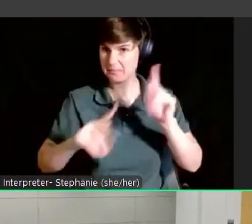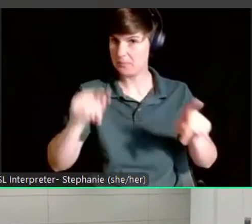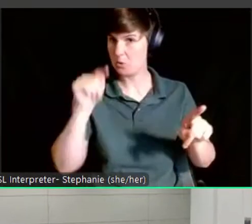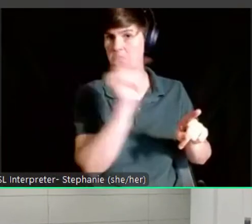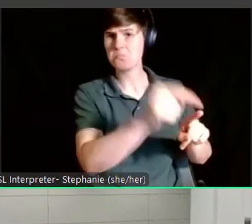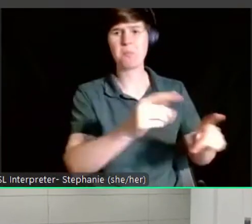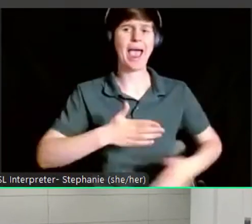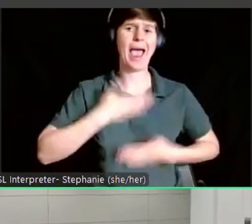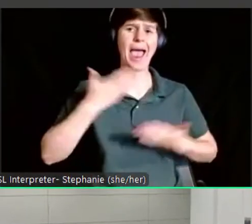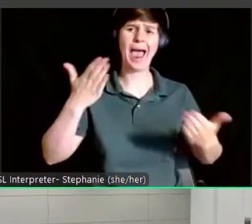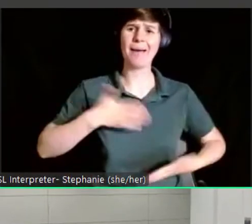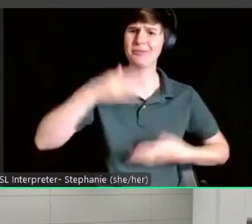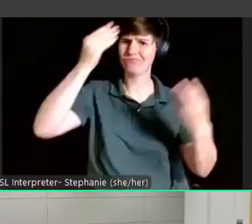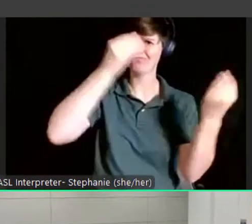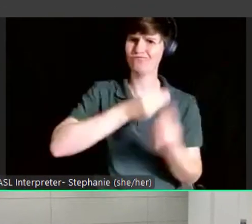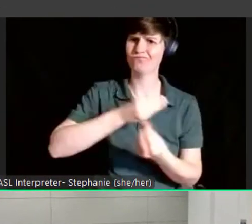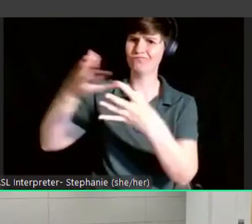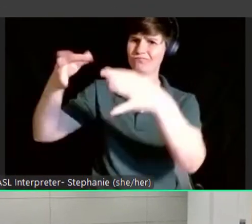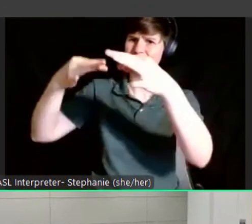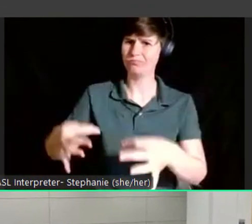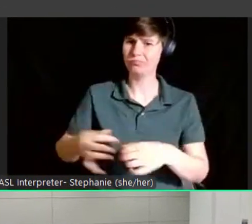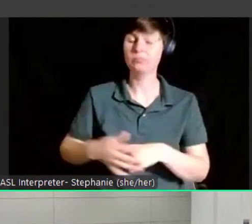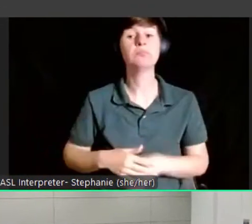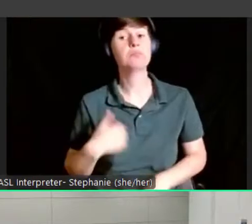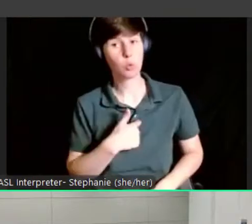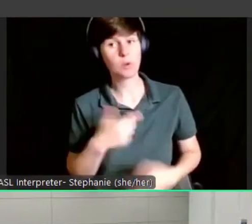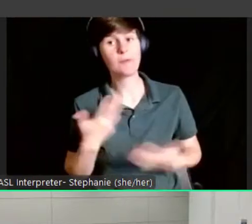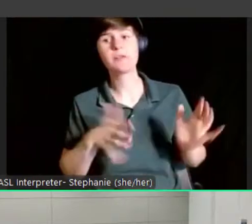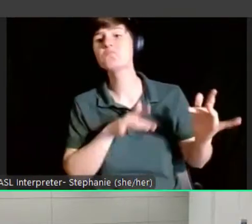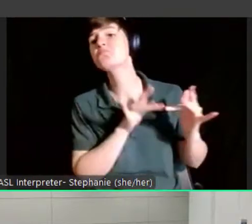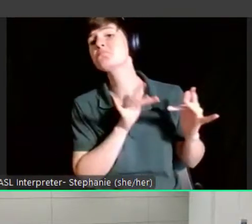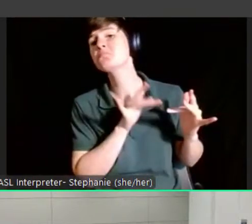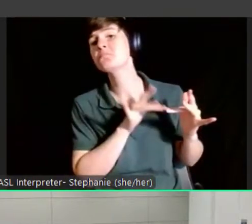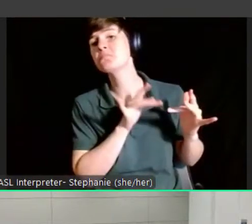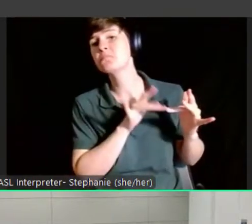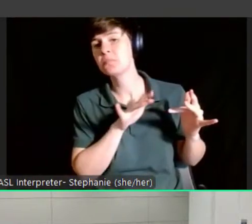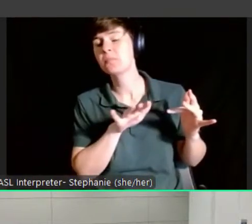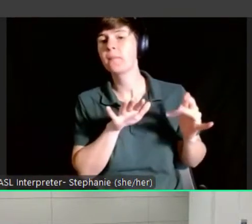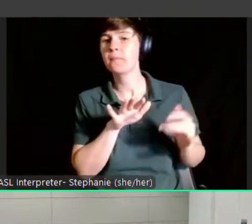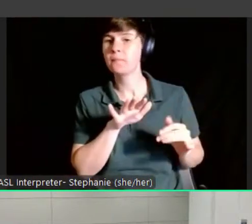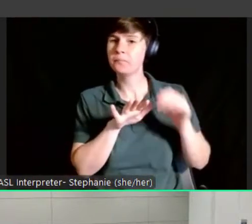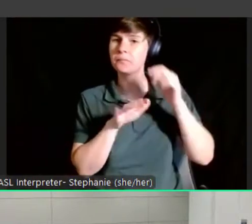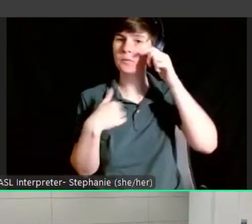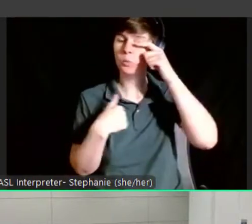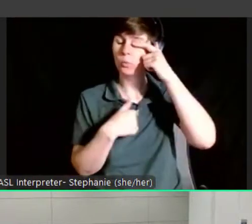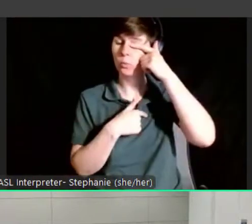you feedback. Yeah, we've been in touch with them a bit. We presented,